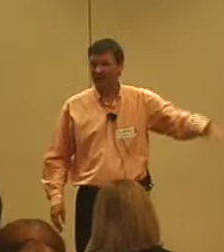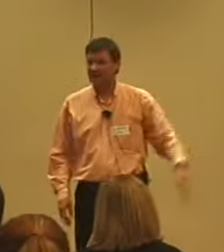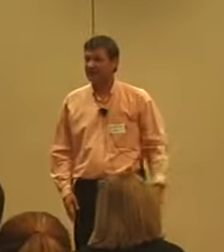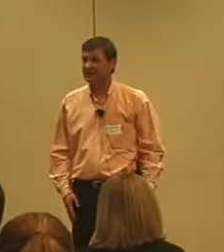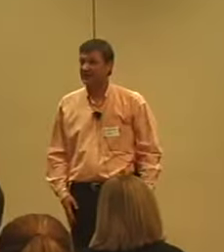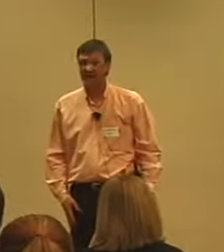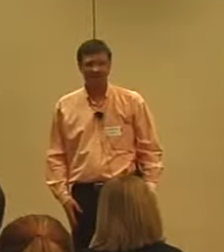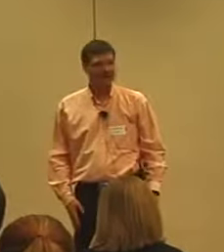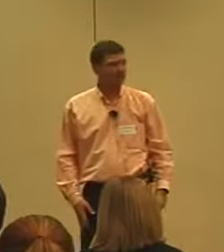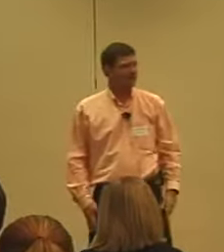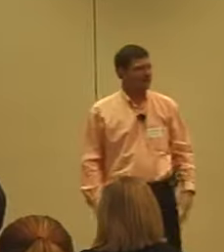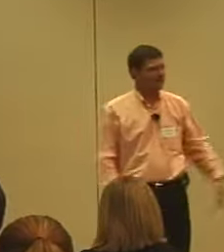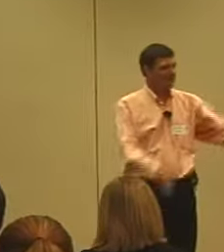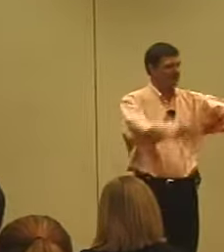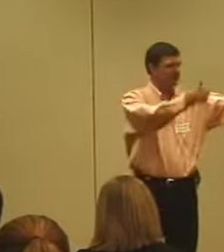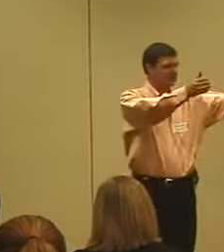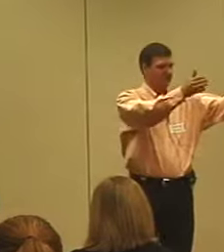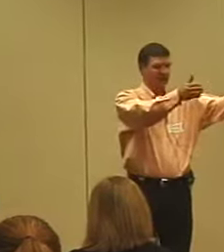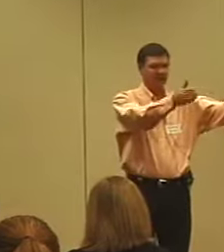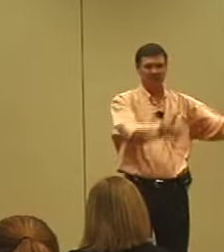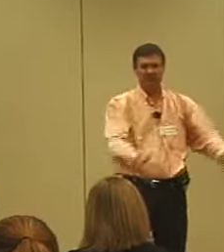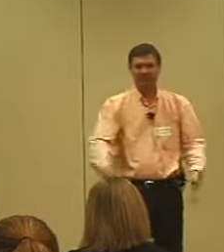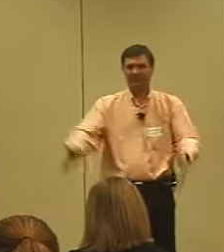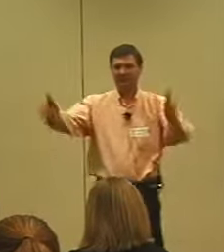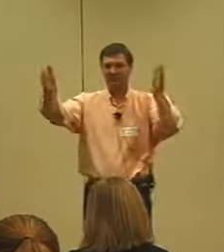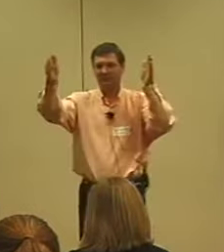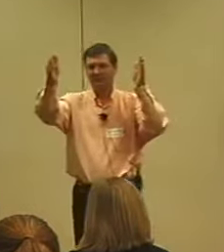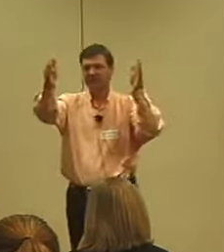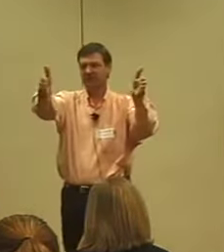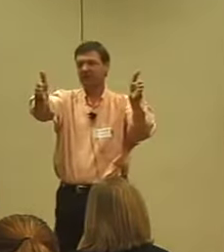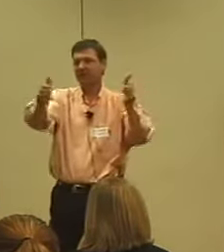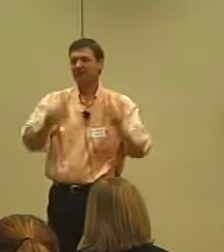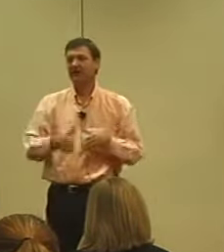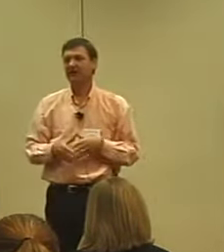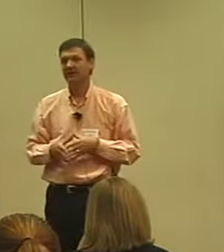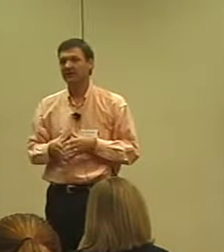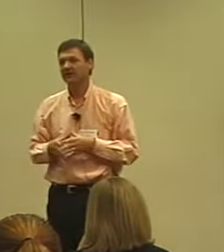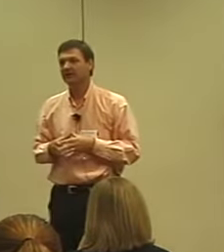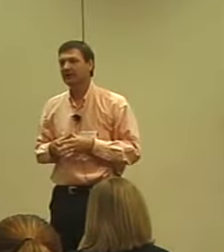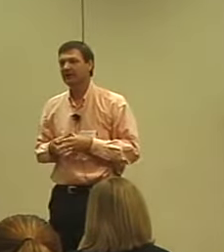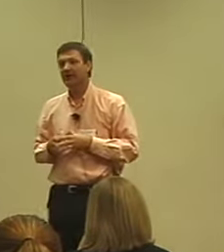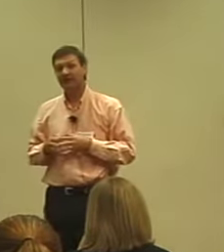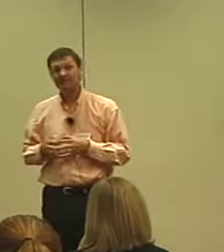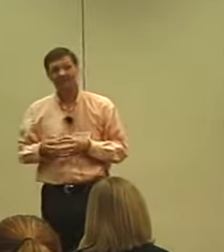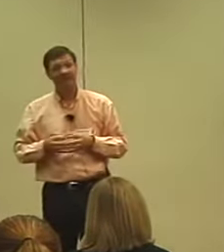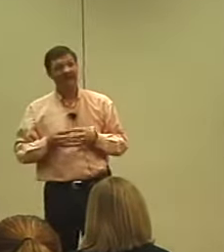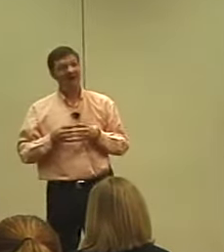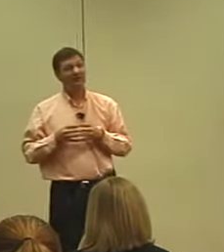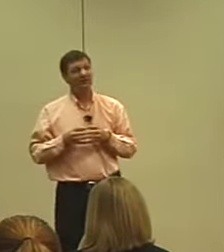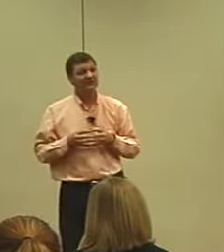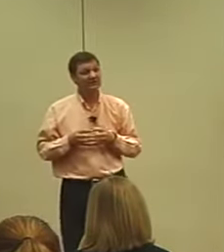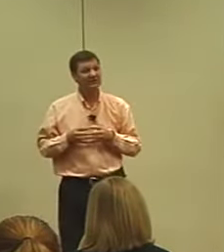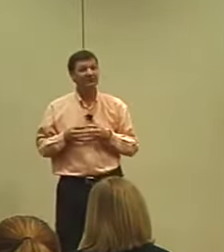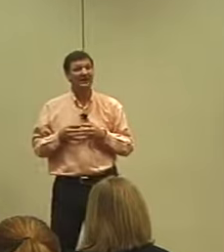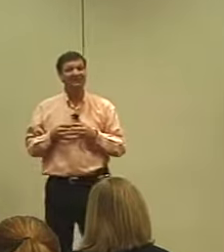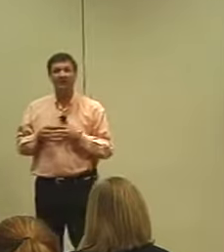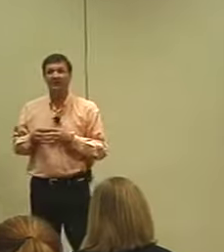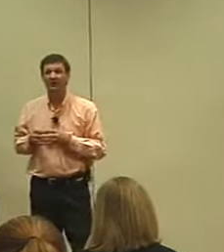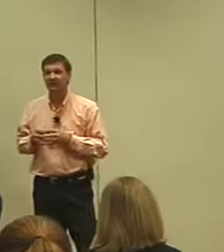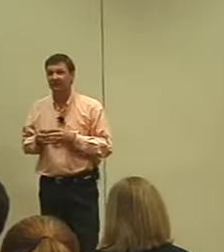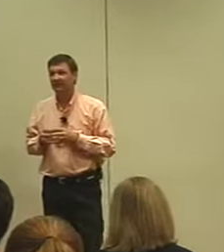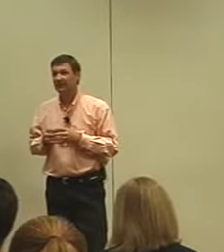amount. And then I'll say, medium amounts, yellow, whole bunch of them, red. I've found those kids